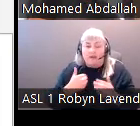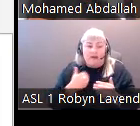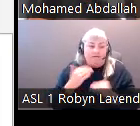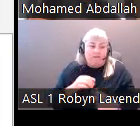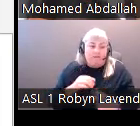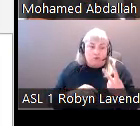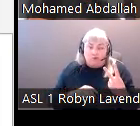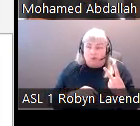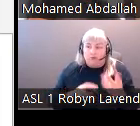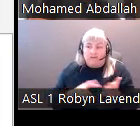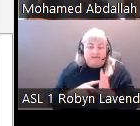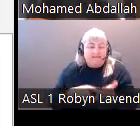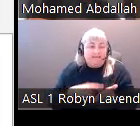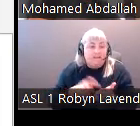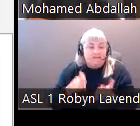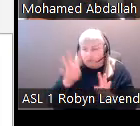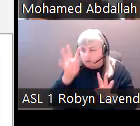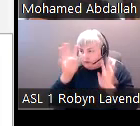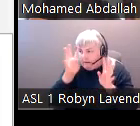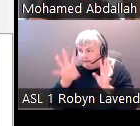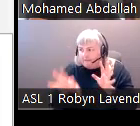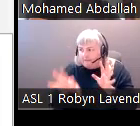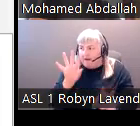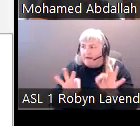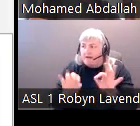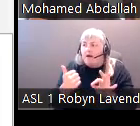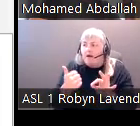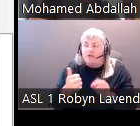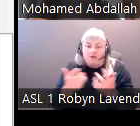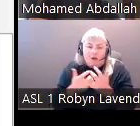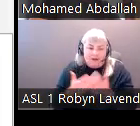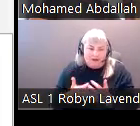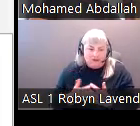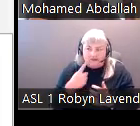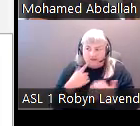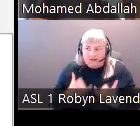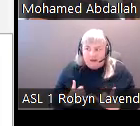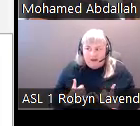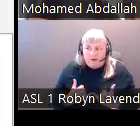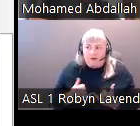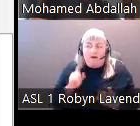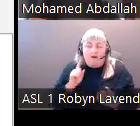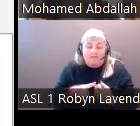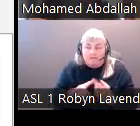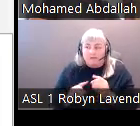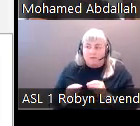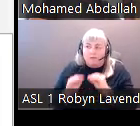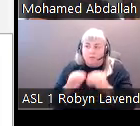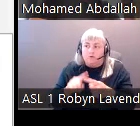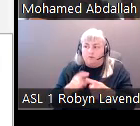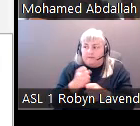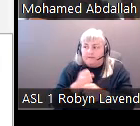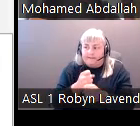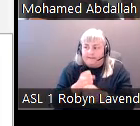to get creative and find other accommodations for the time being until we can move them into our safe